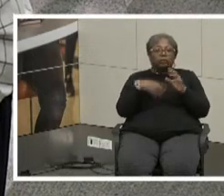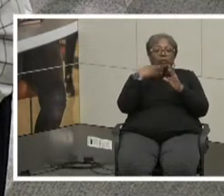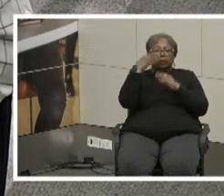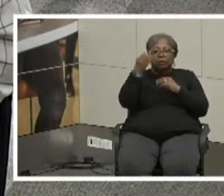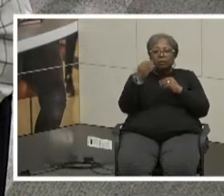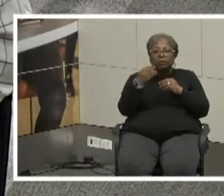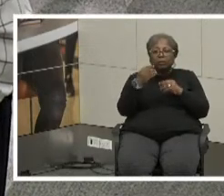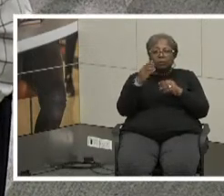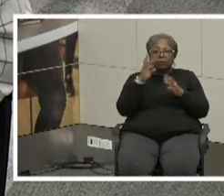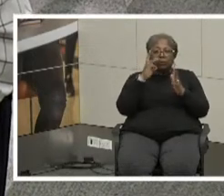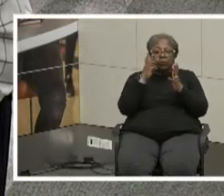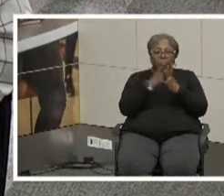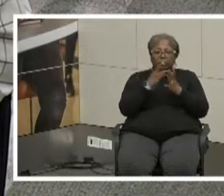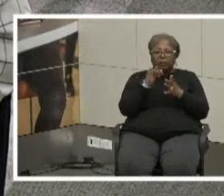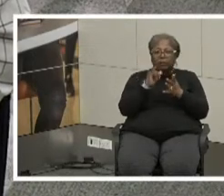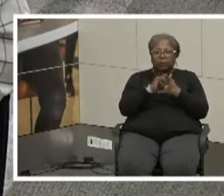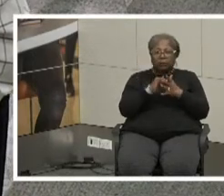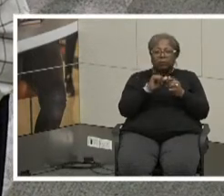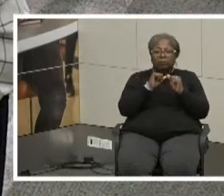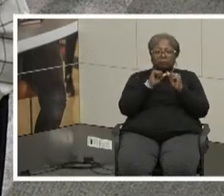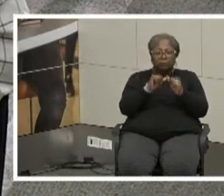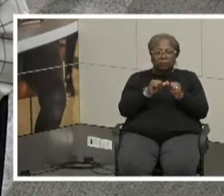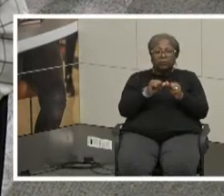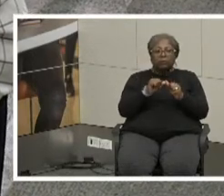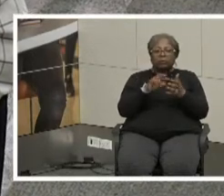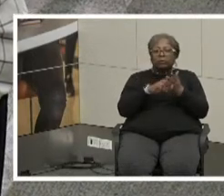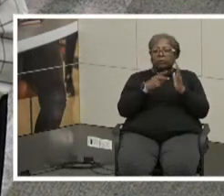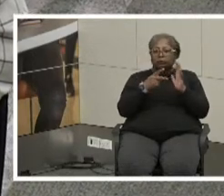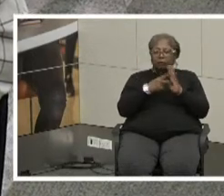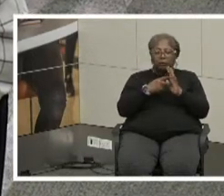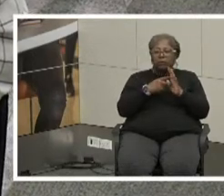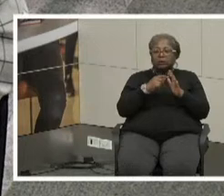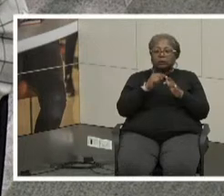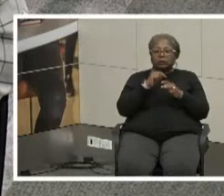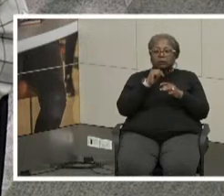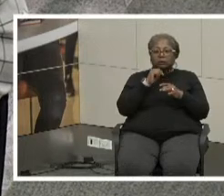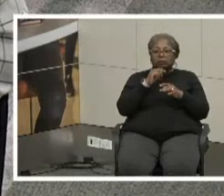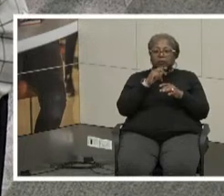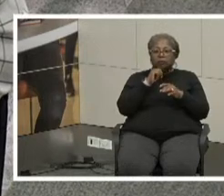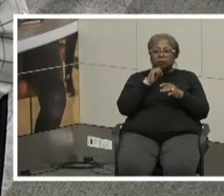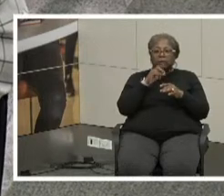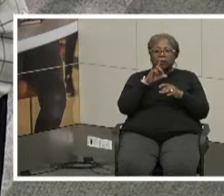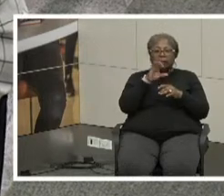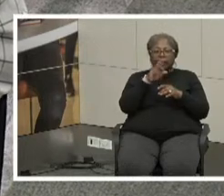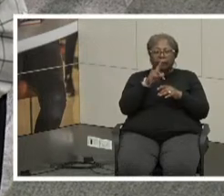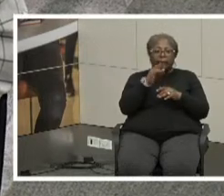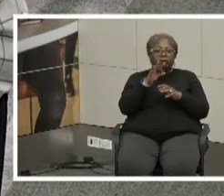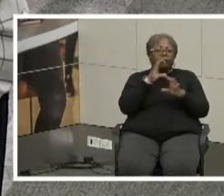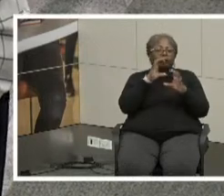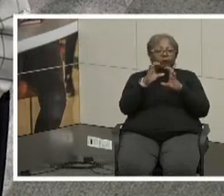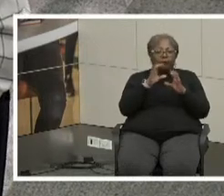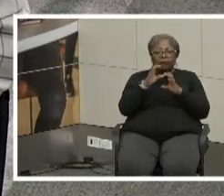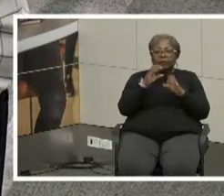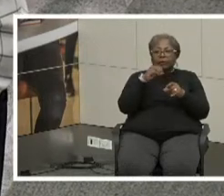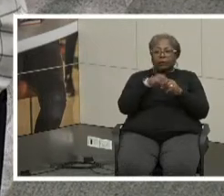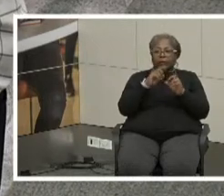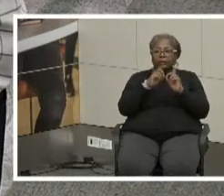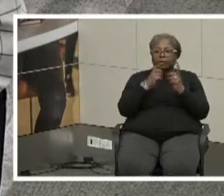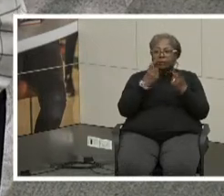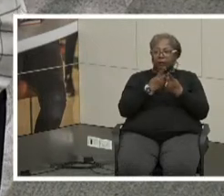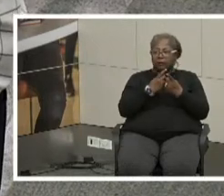event firsthand this inconsistency highlights a glaring disparity in expectations and a lack of communication within the